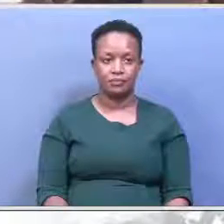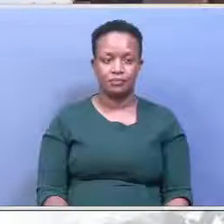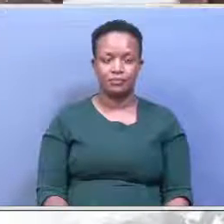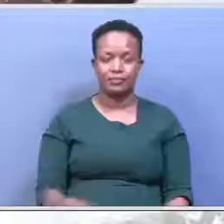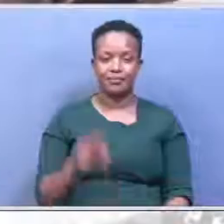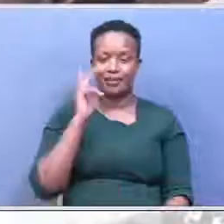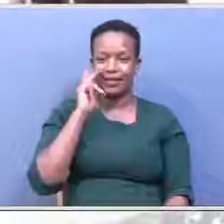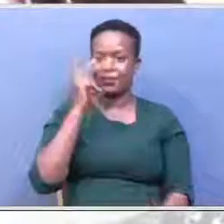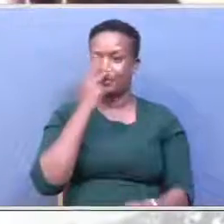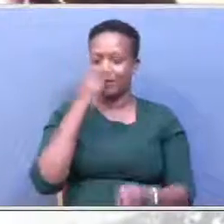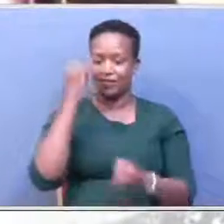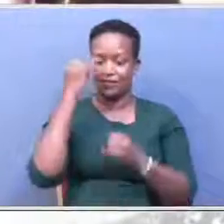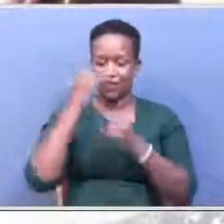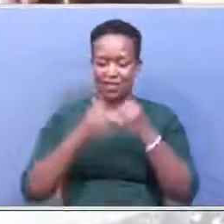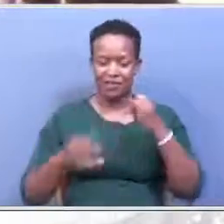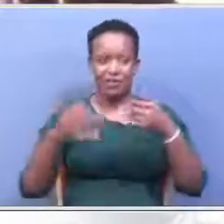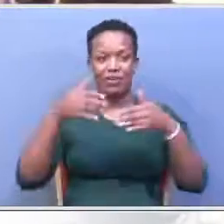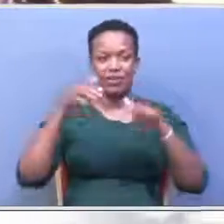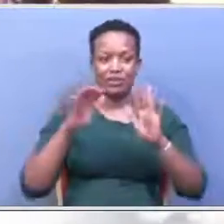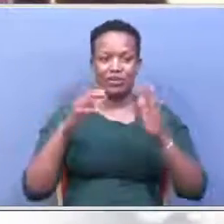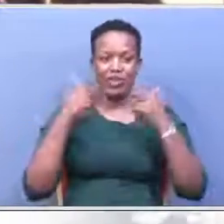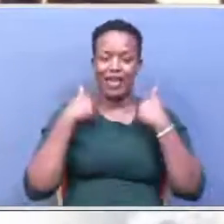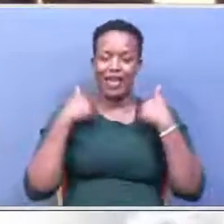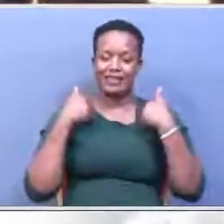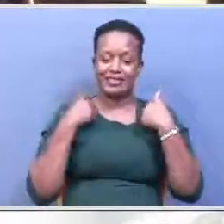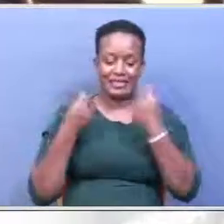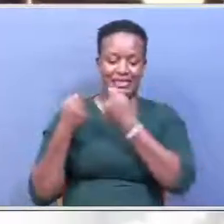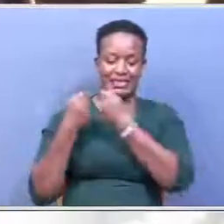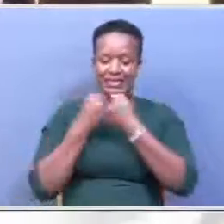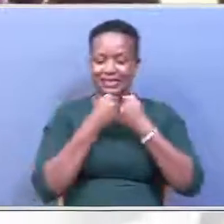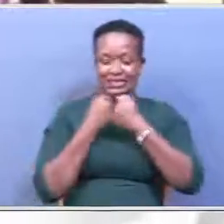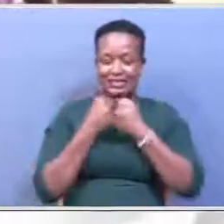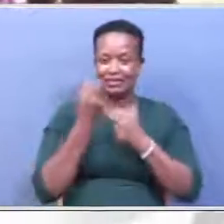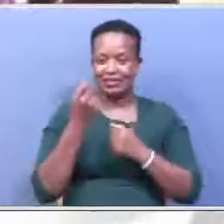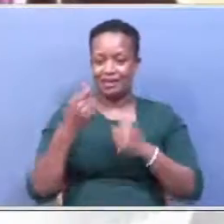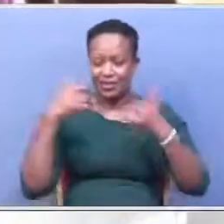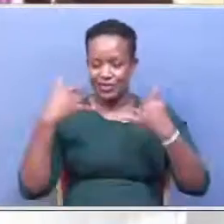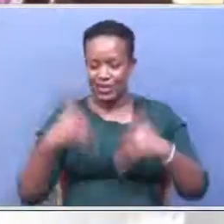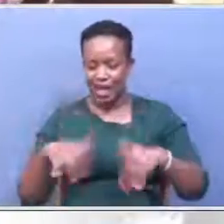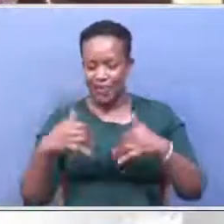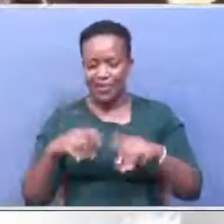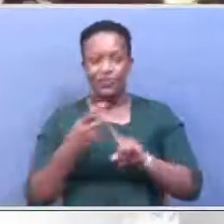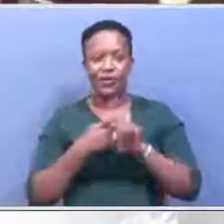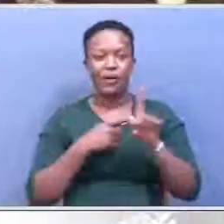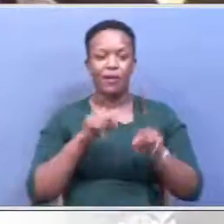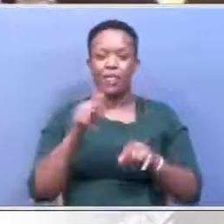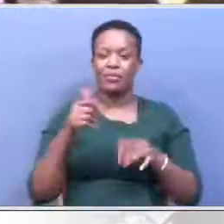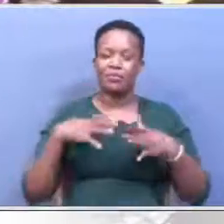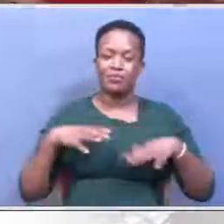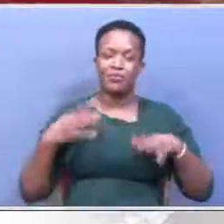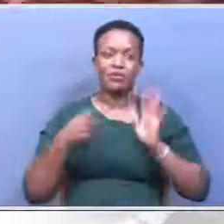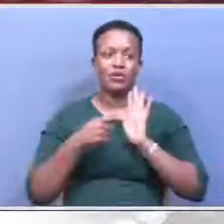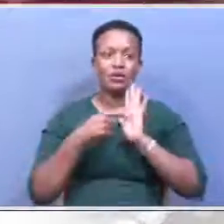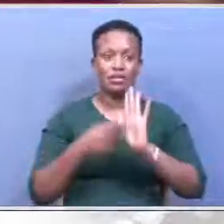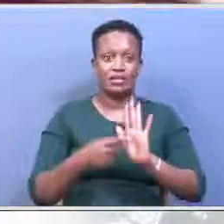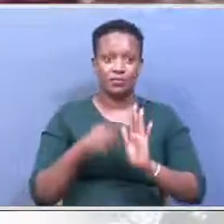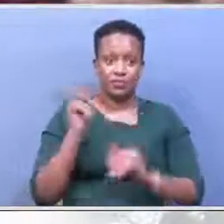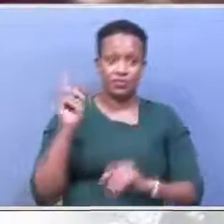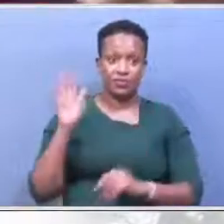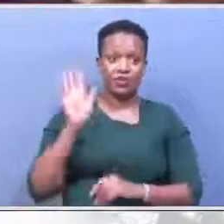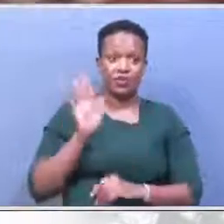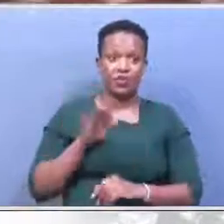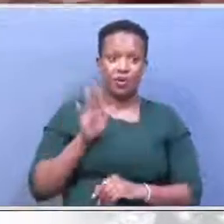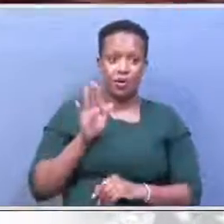Kibaki's final journey witnessed some mishaps and a little bit of drama from some quarters. For example, this woman here did